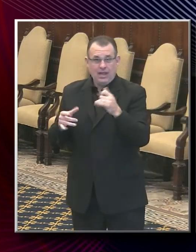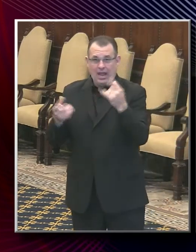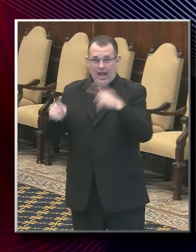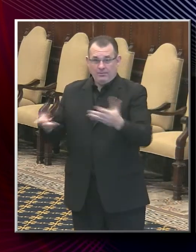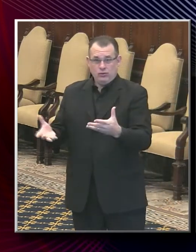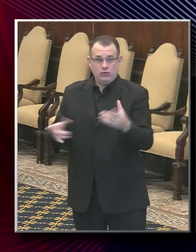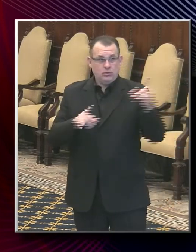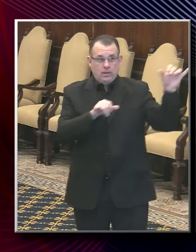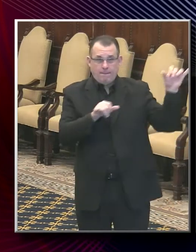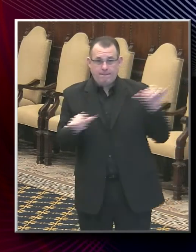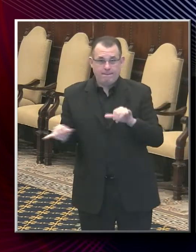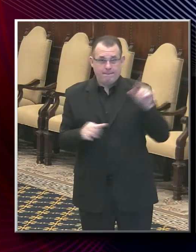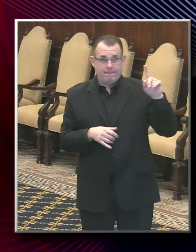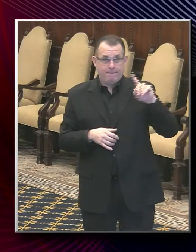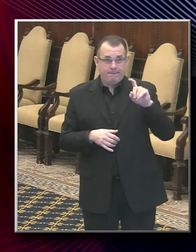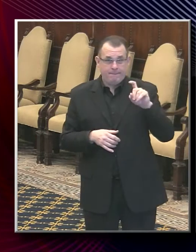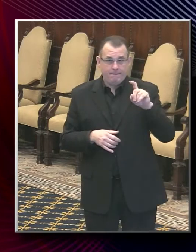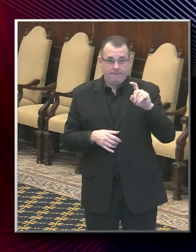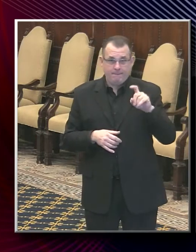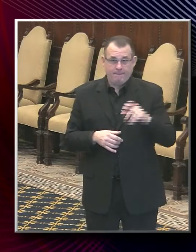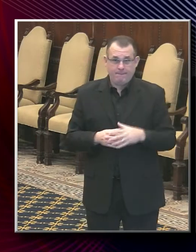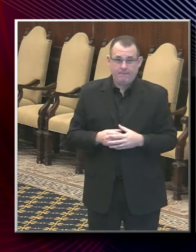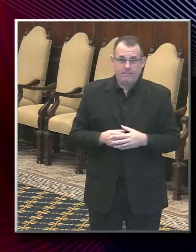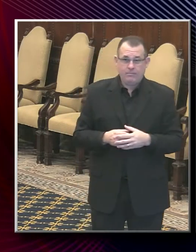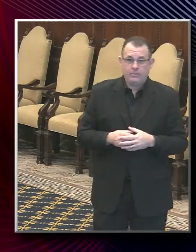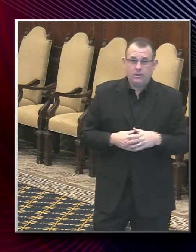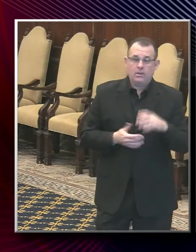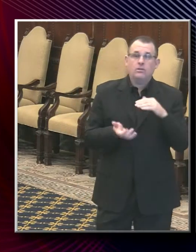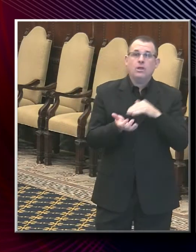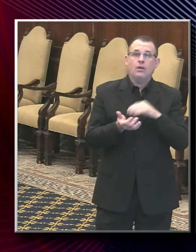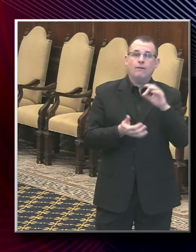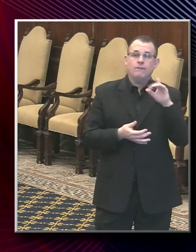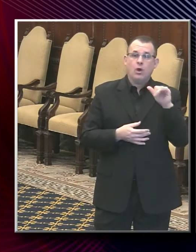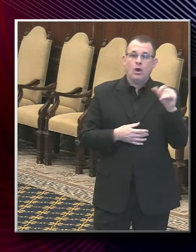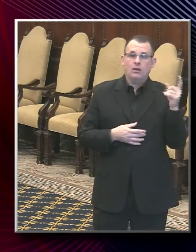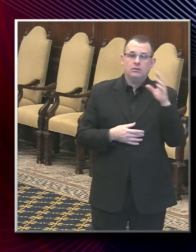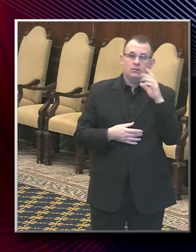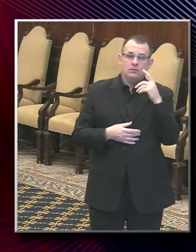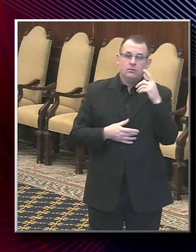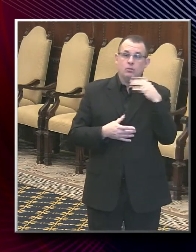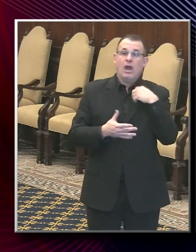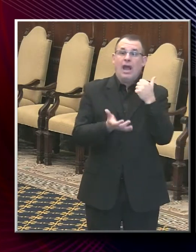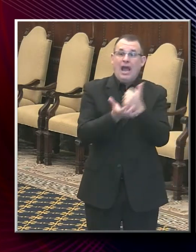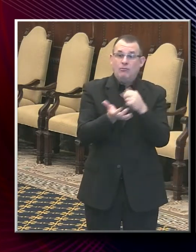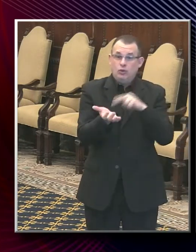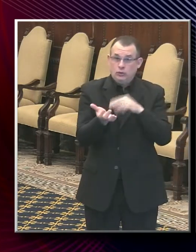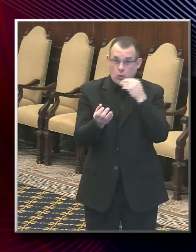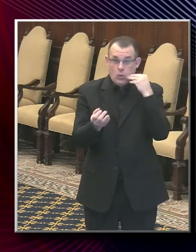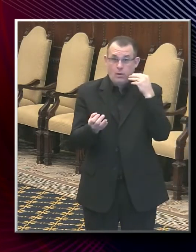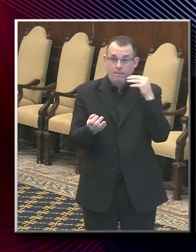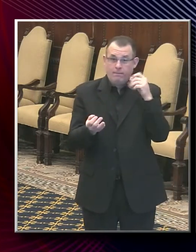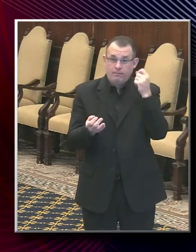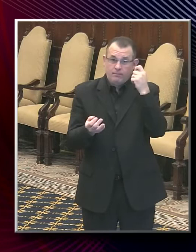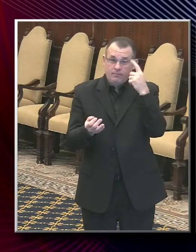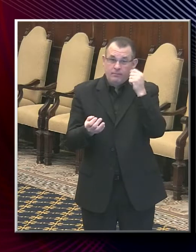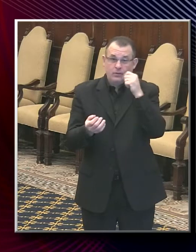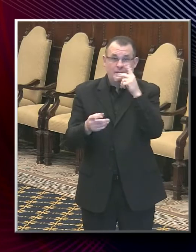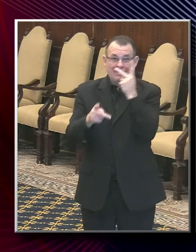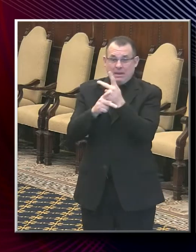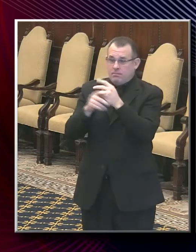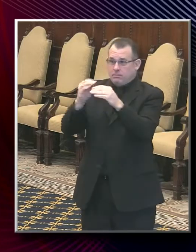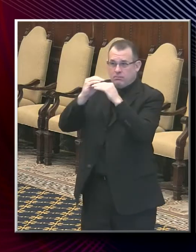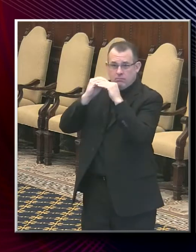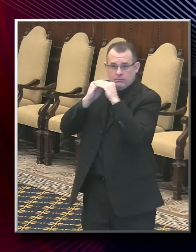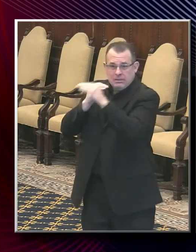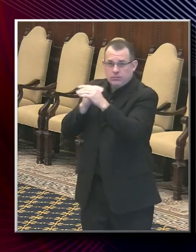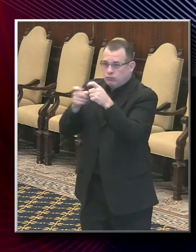Let me start out, and then I think I can turn it over to Brian. We're helping nursing homes now to try to not get to that point, and that's the really key emphasis. It's